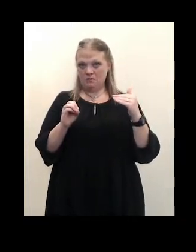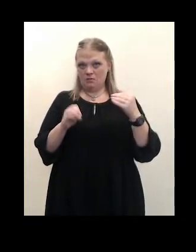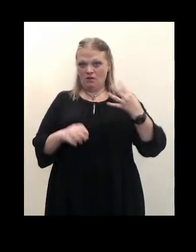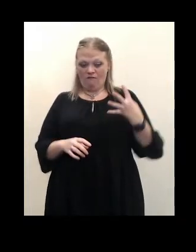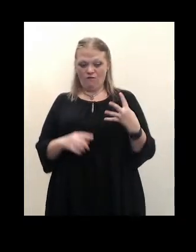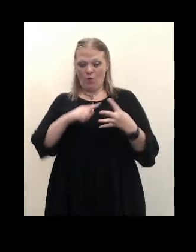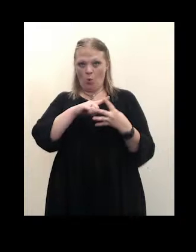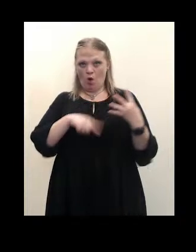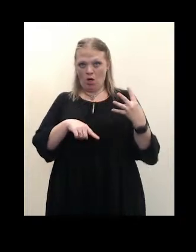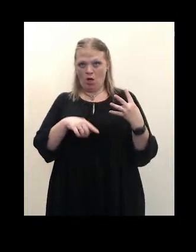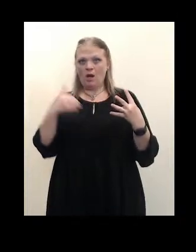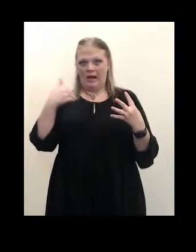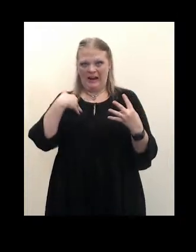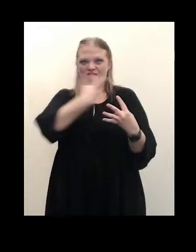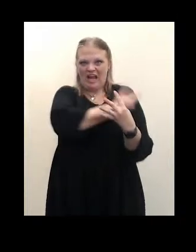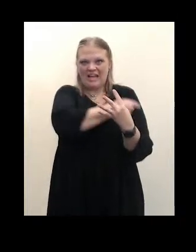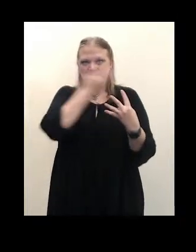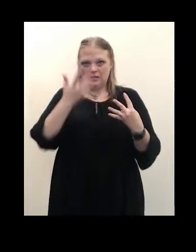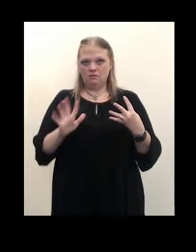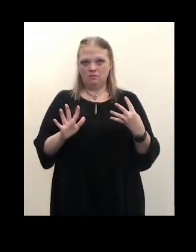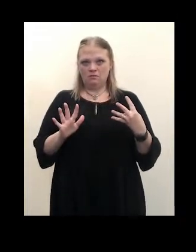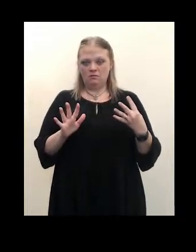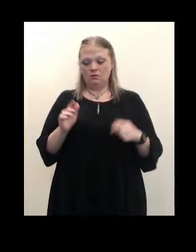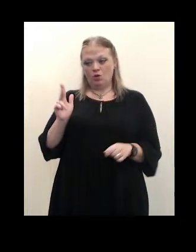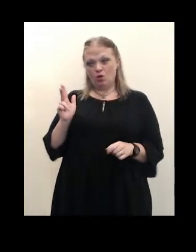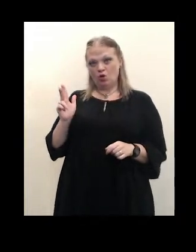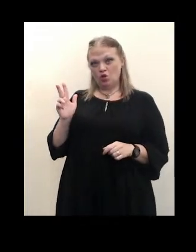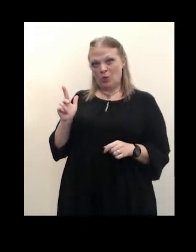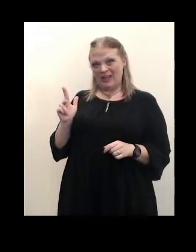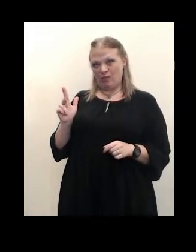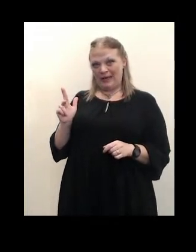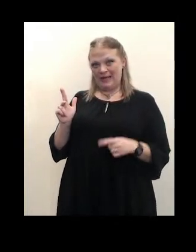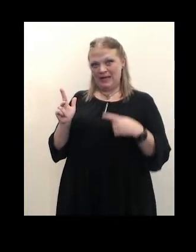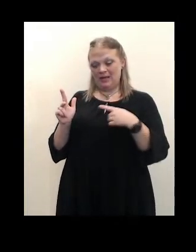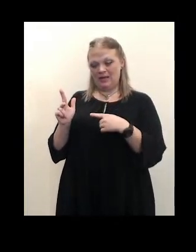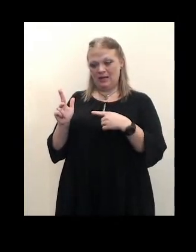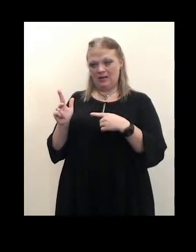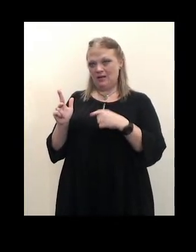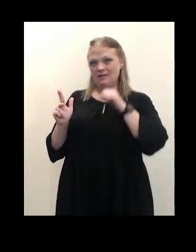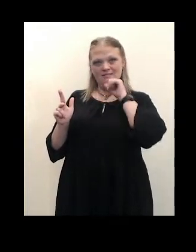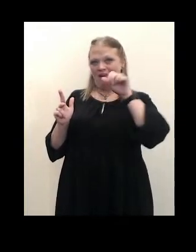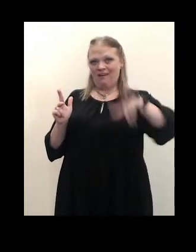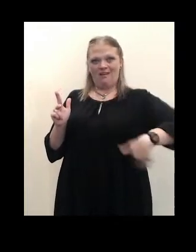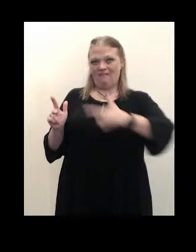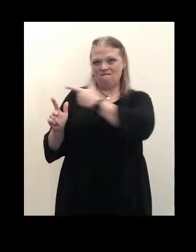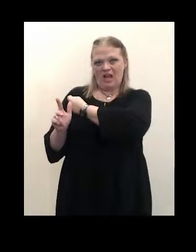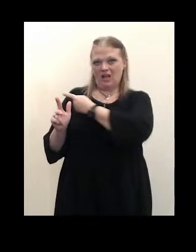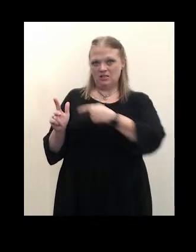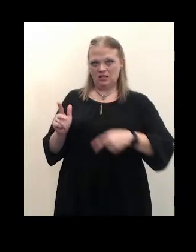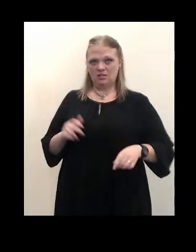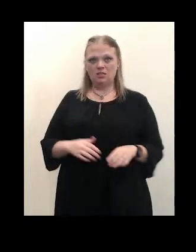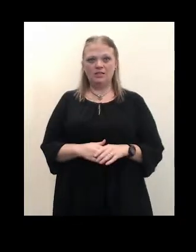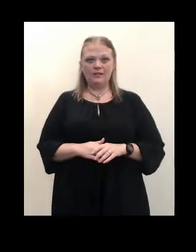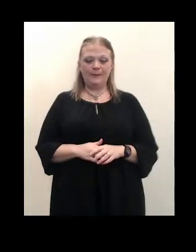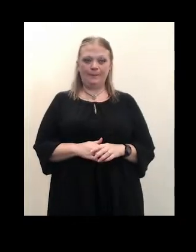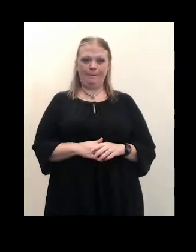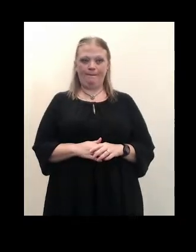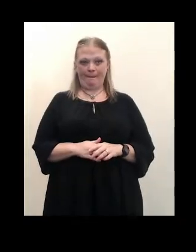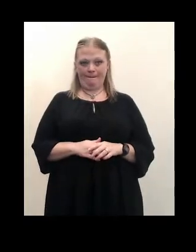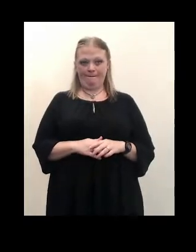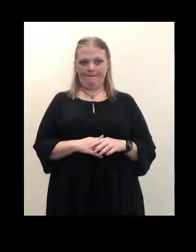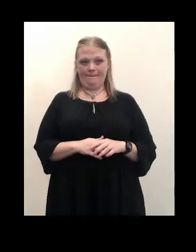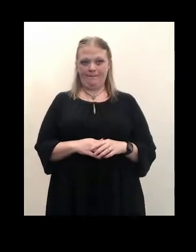fully vaccinated, and 23 were among people who are not fully vaccinated. And then looking at all